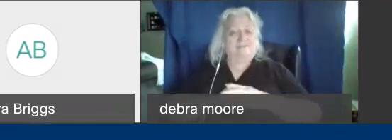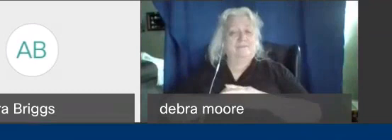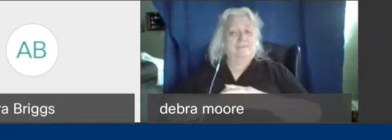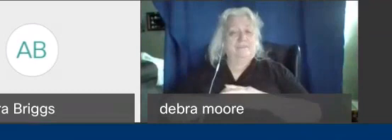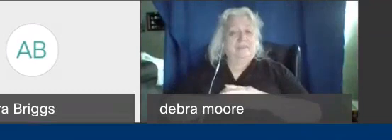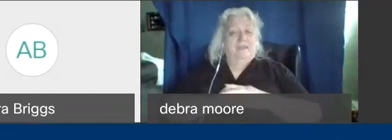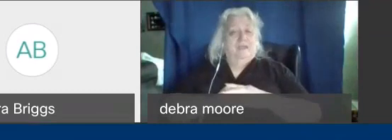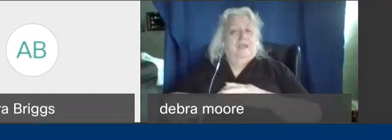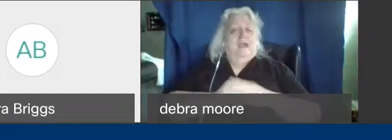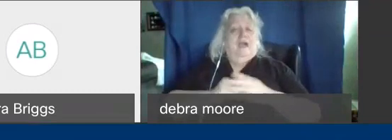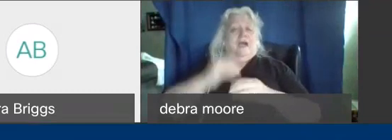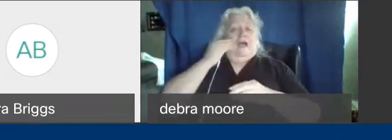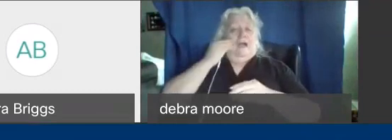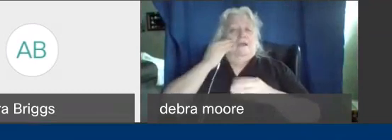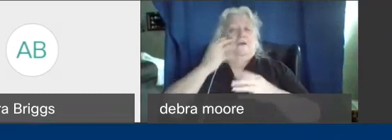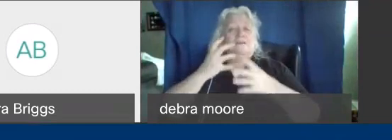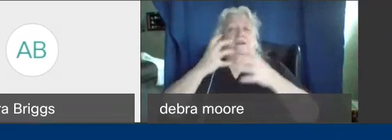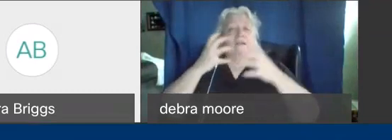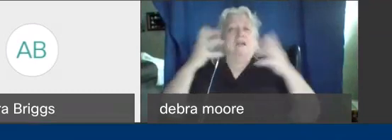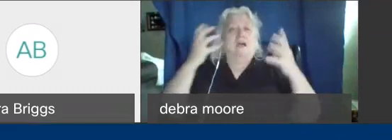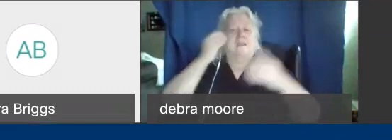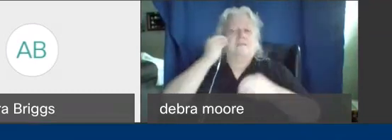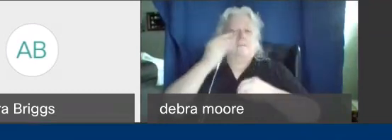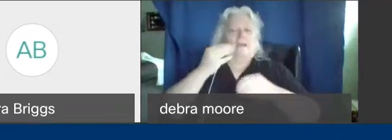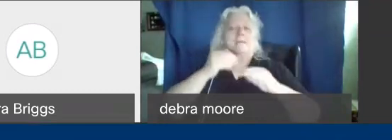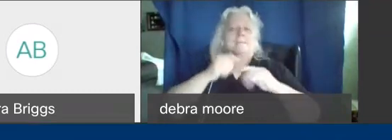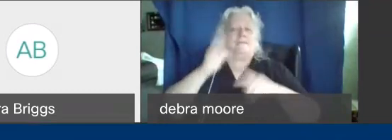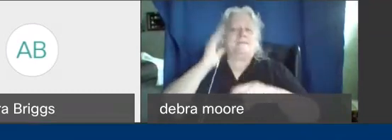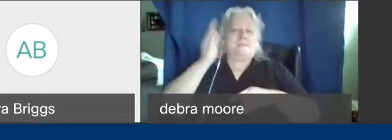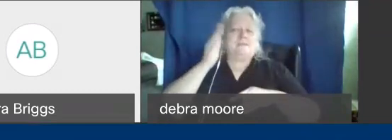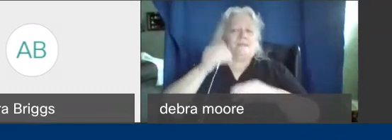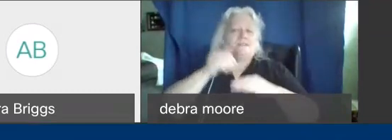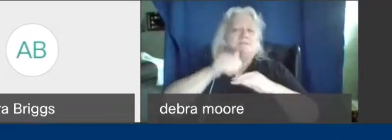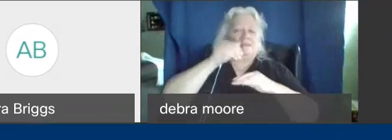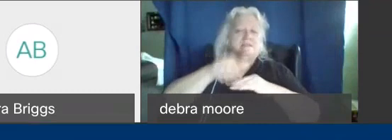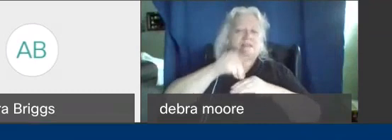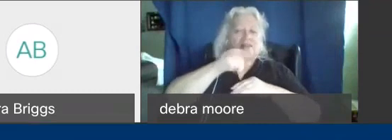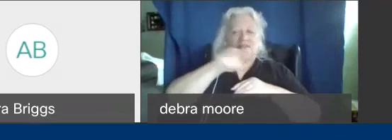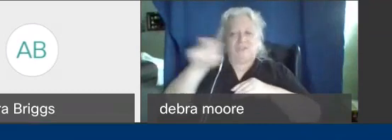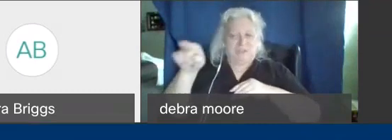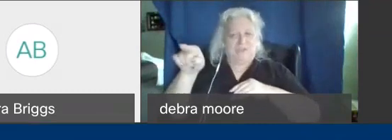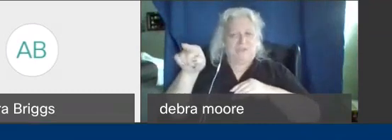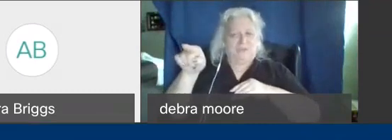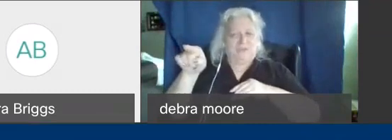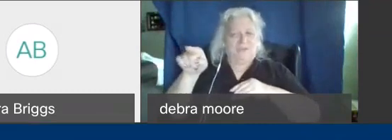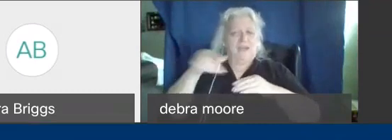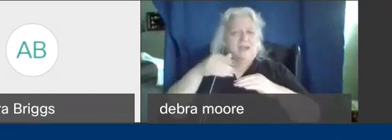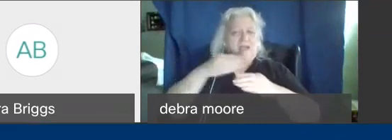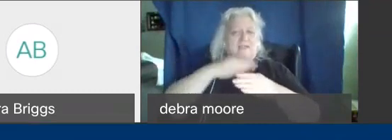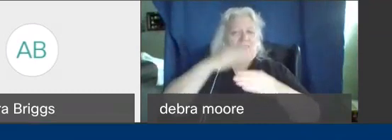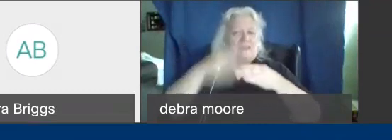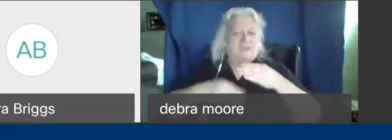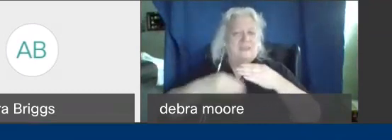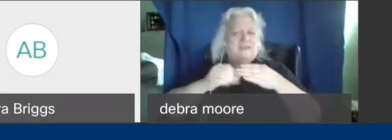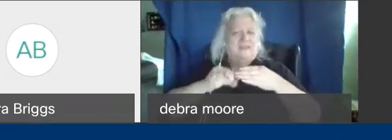I know it's a lot to cover, and like I said, we are sending this presentation out right after this concludes, so